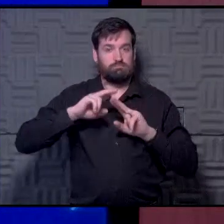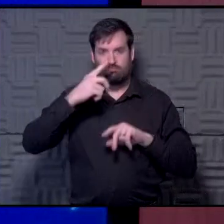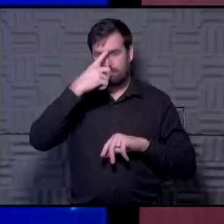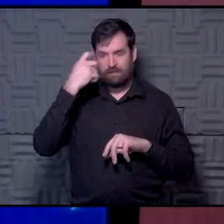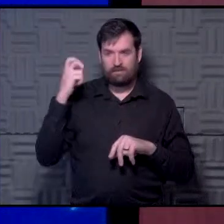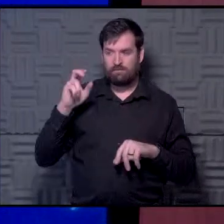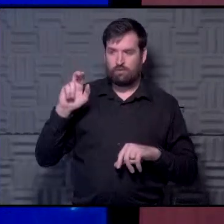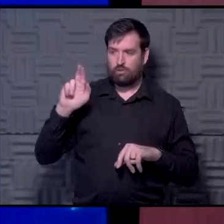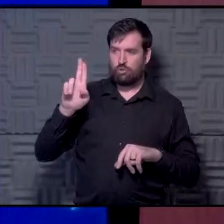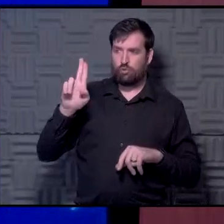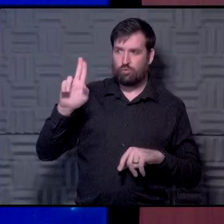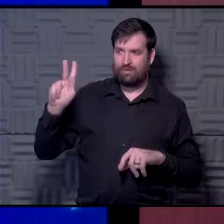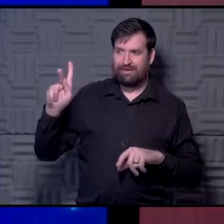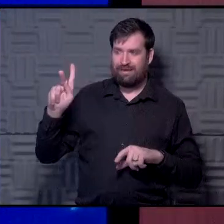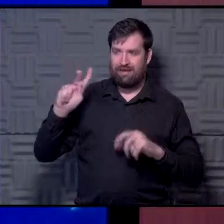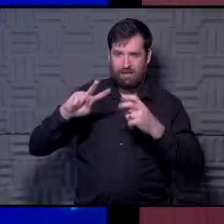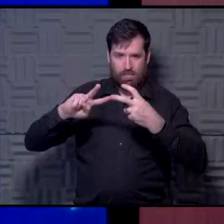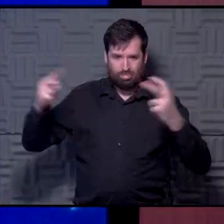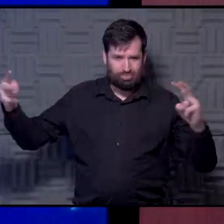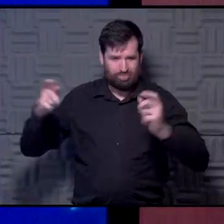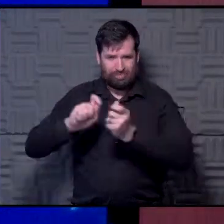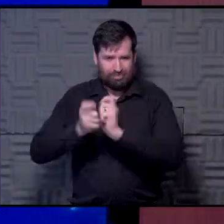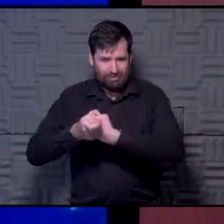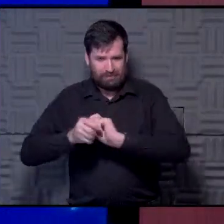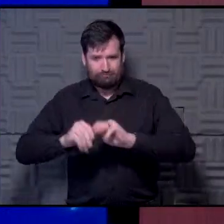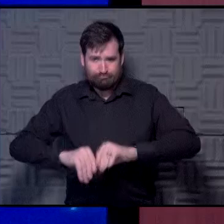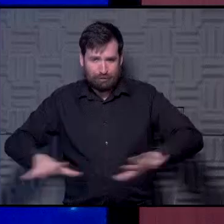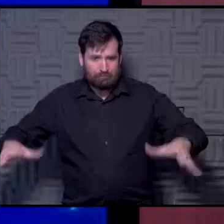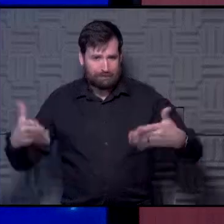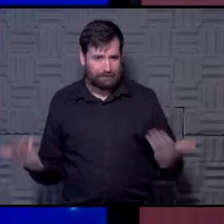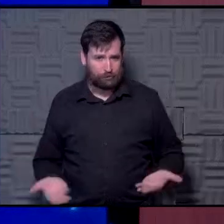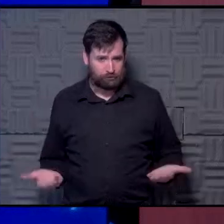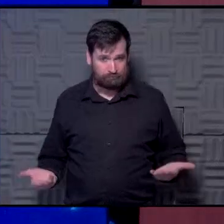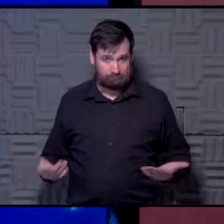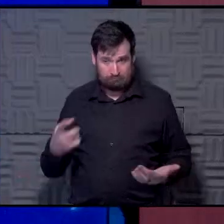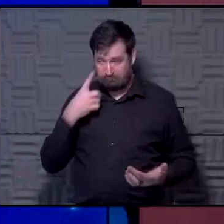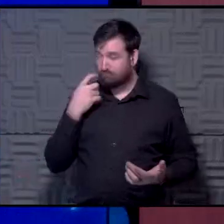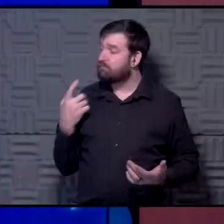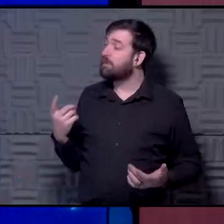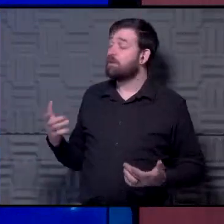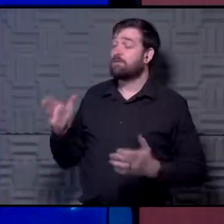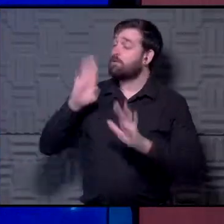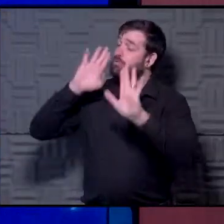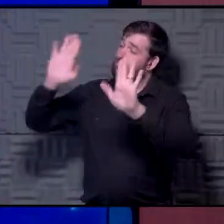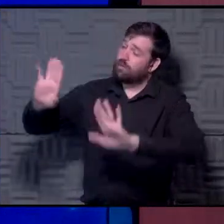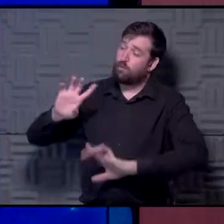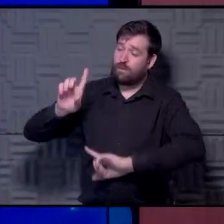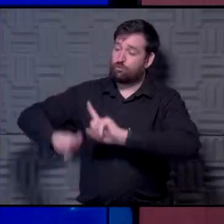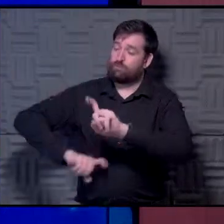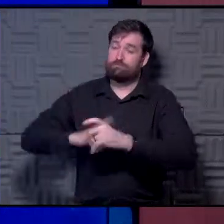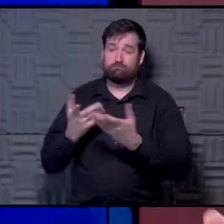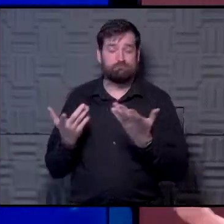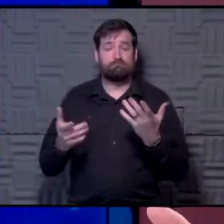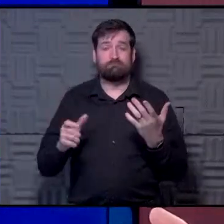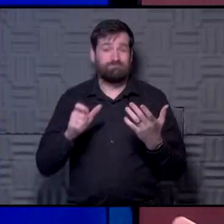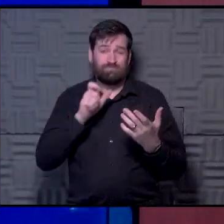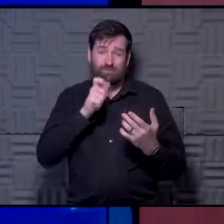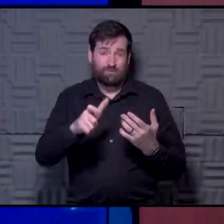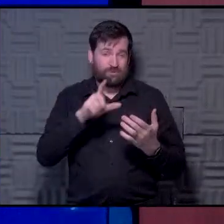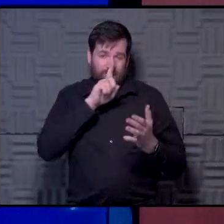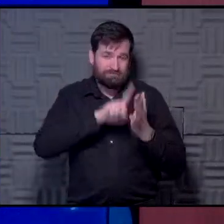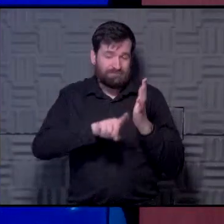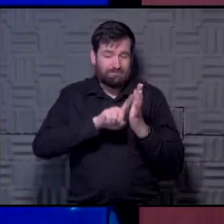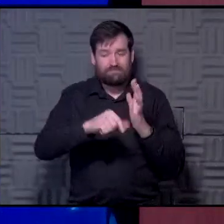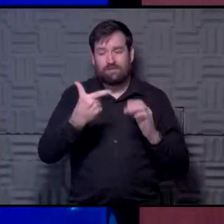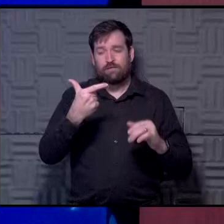UK variant spreading in our area? Oh, great question. Because, we don't do a lot of genomic analysis, Hawkeye.